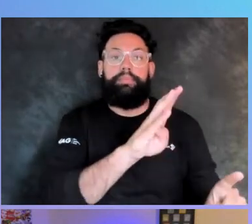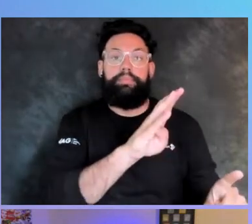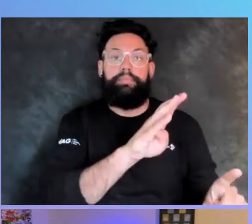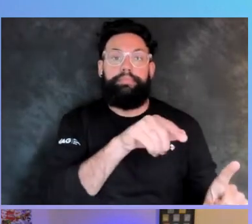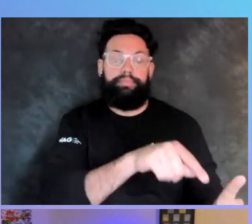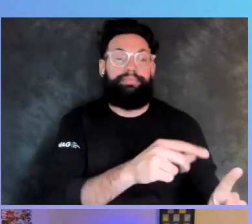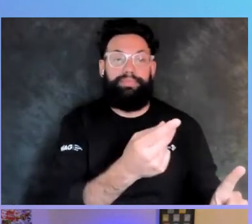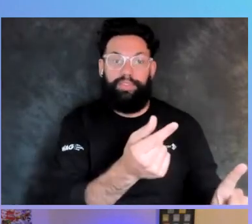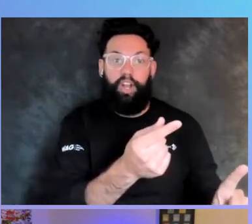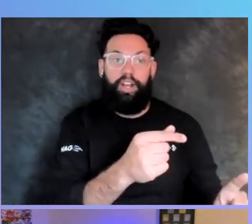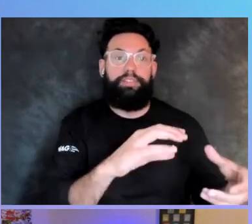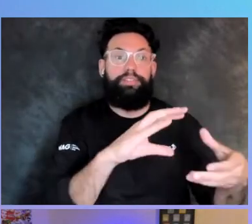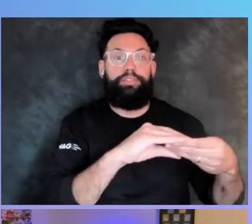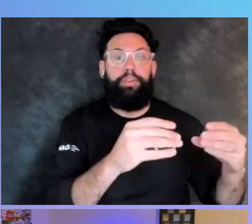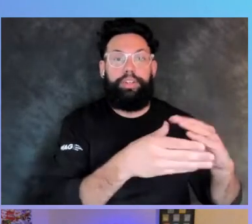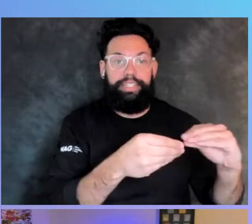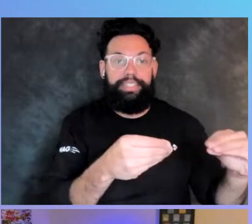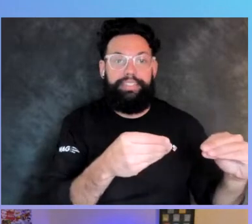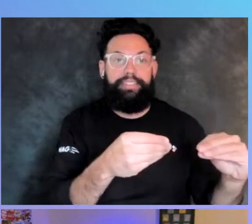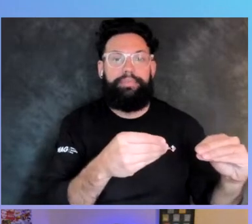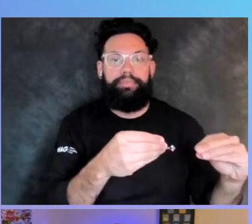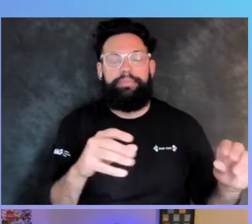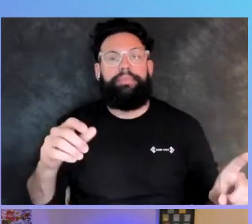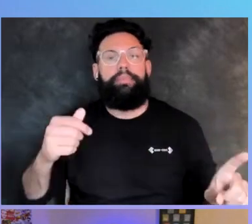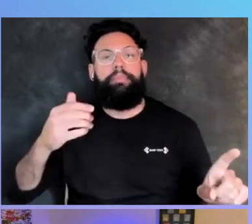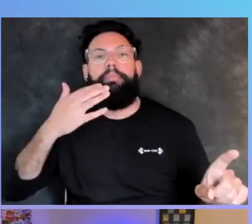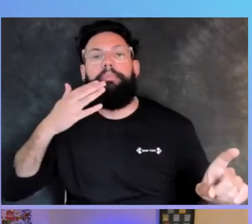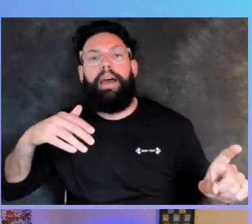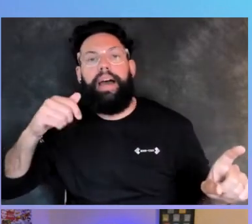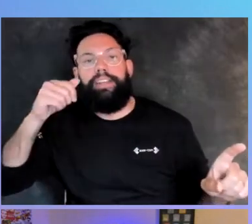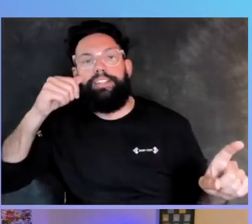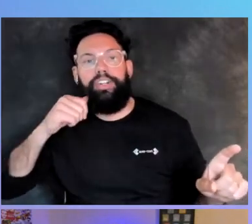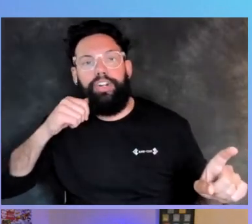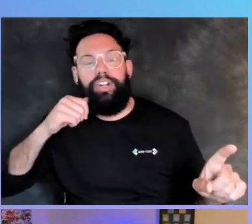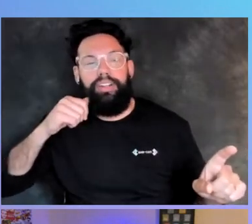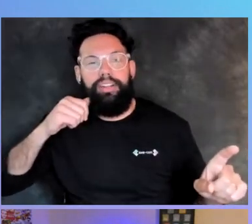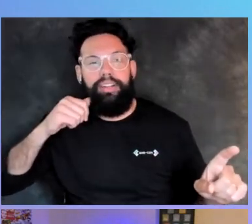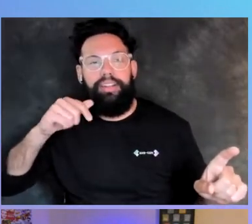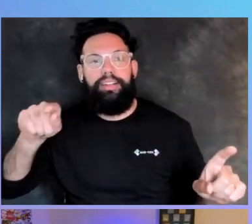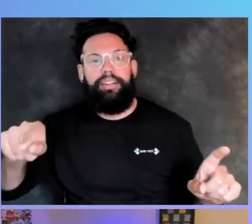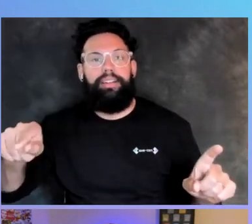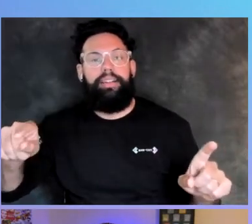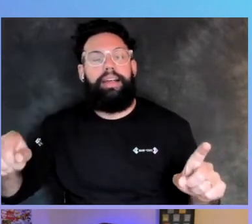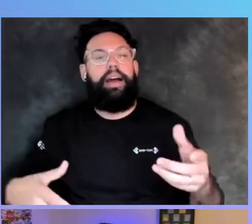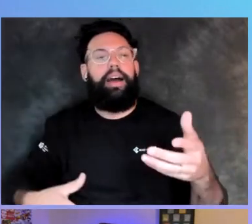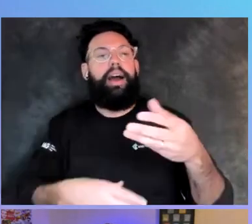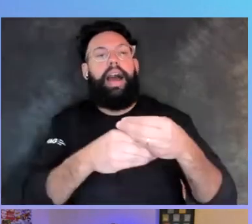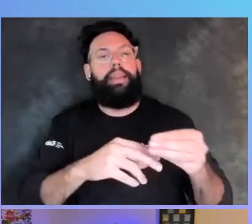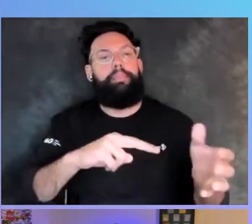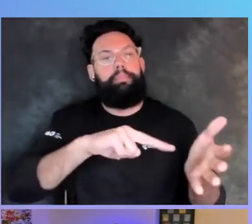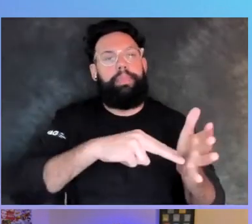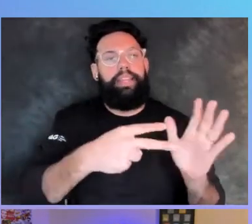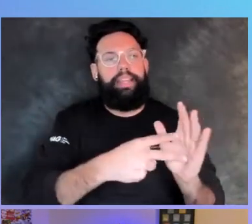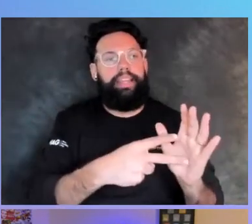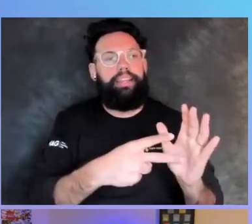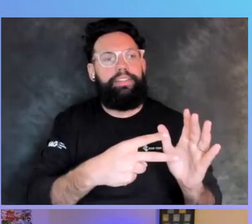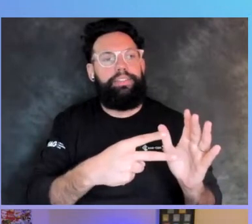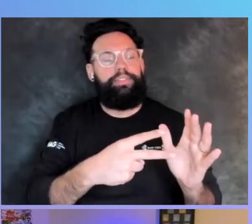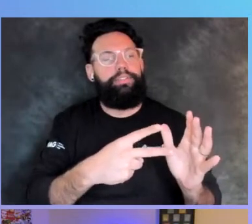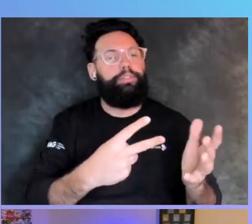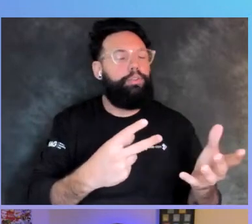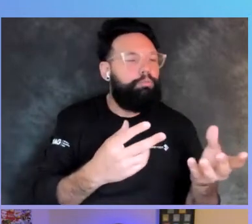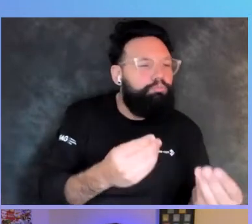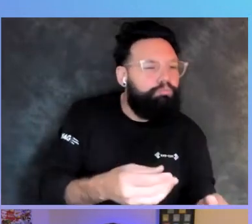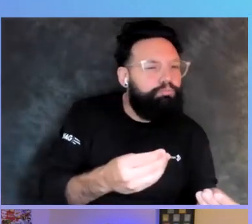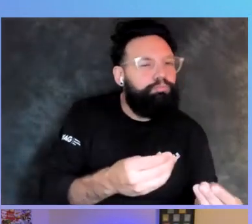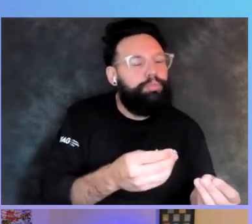ChatGPT defines bad girl in this context to affectionately express disapproval. And it got this from my reaction to the situation